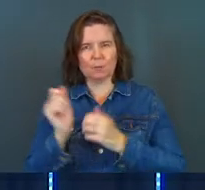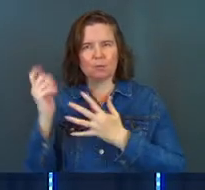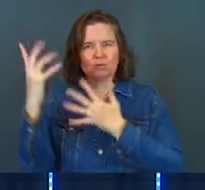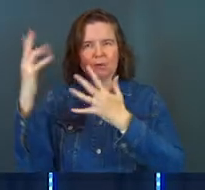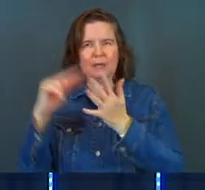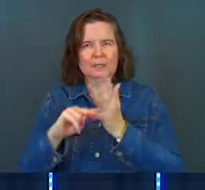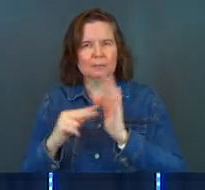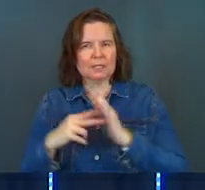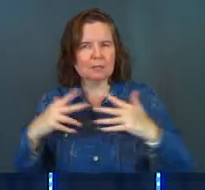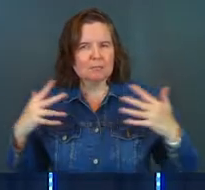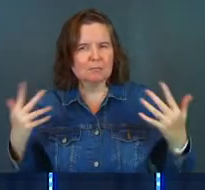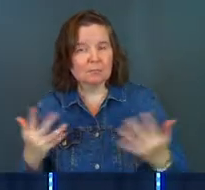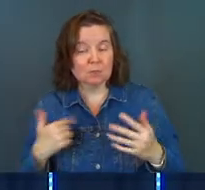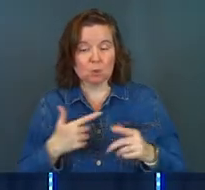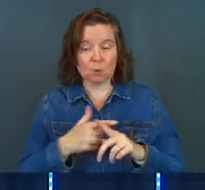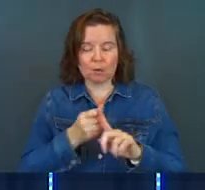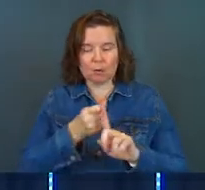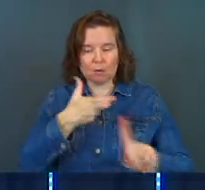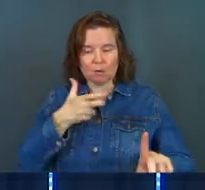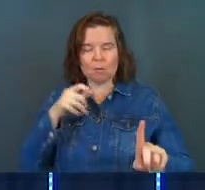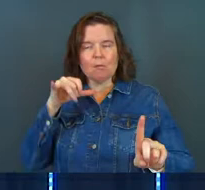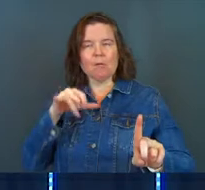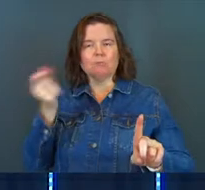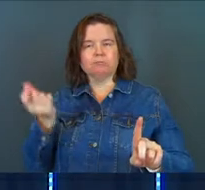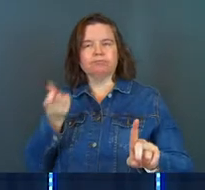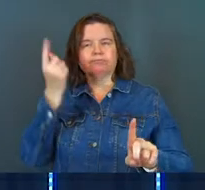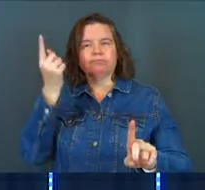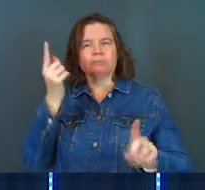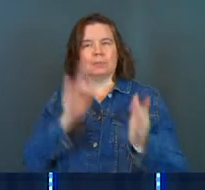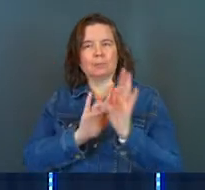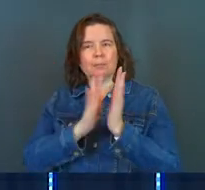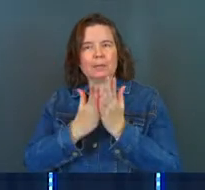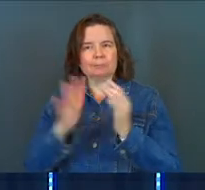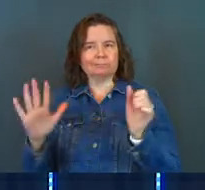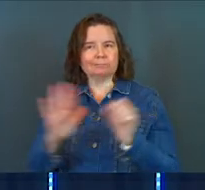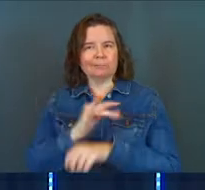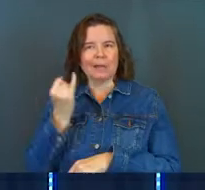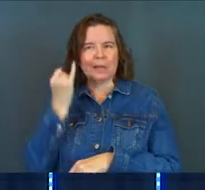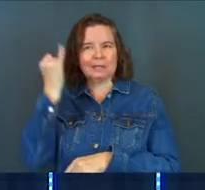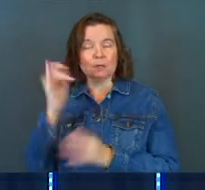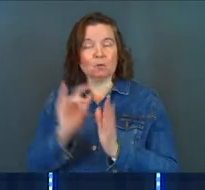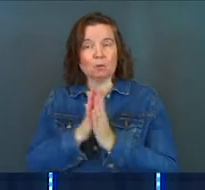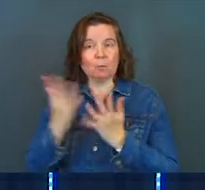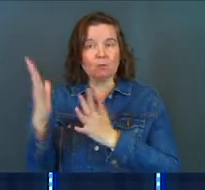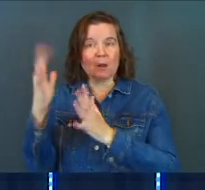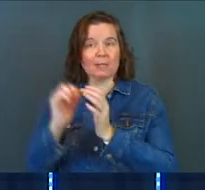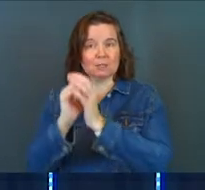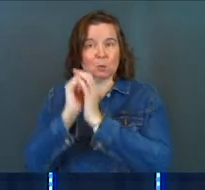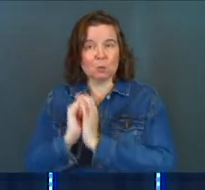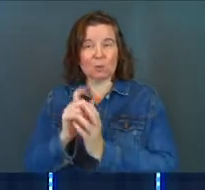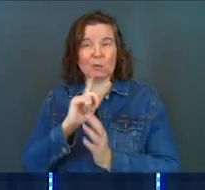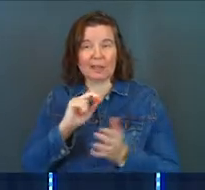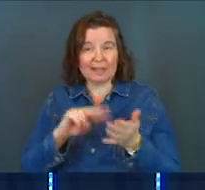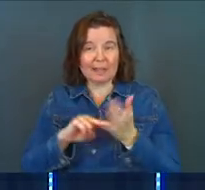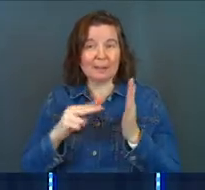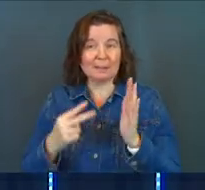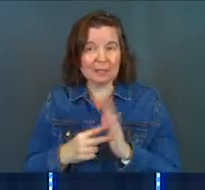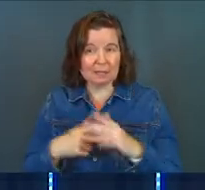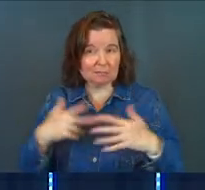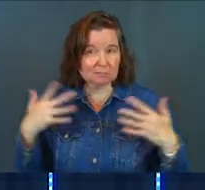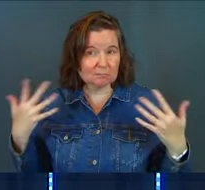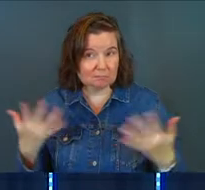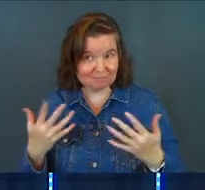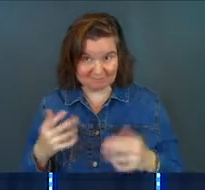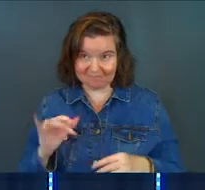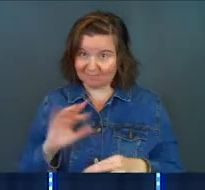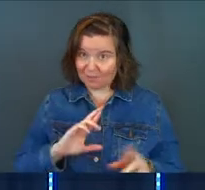talking about there so that we get a truly biblical, well-rounded idea of what praise and worship is actually supposed to be.